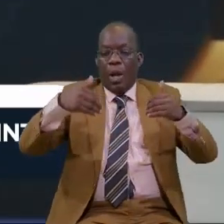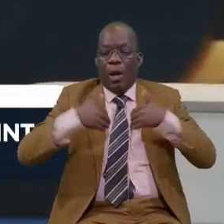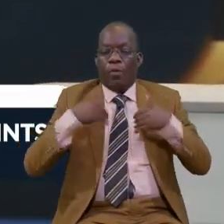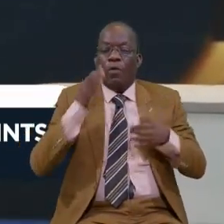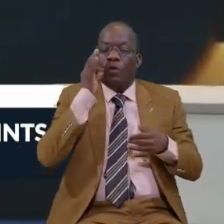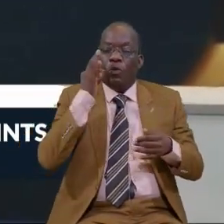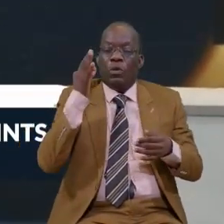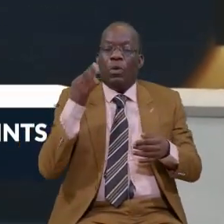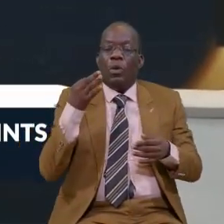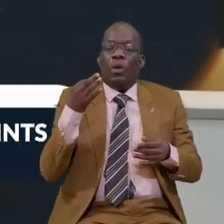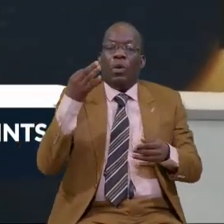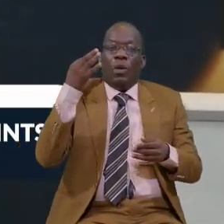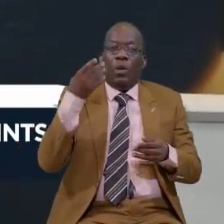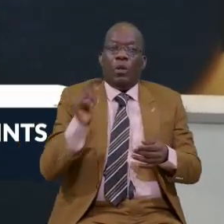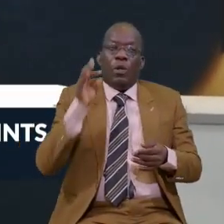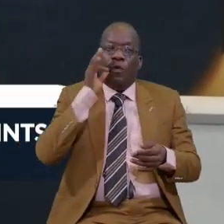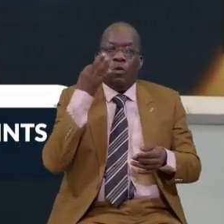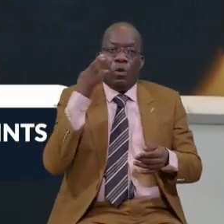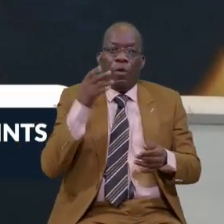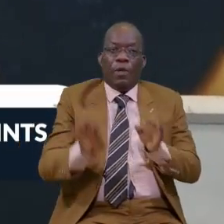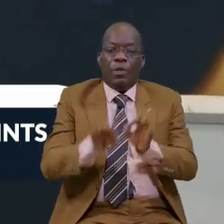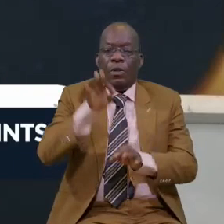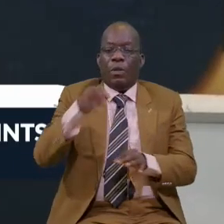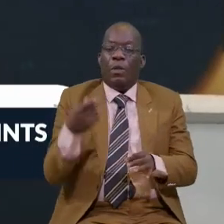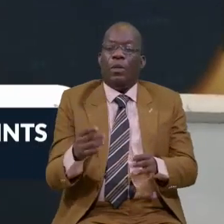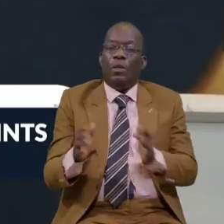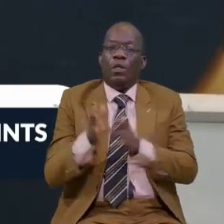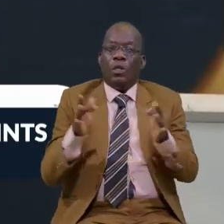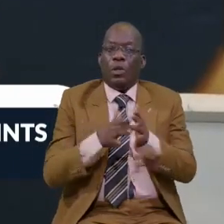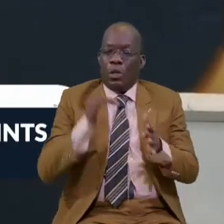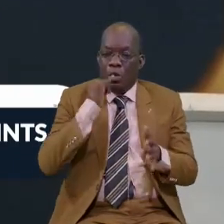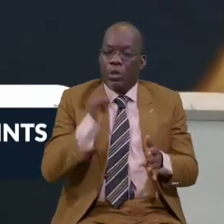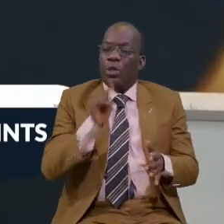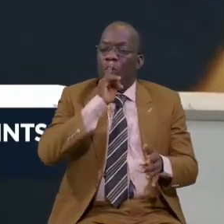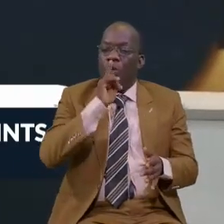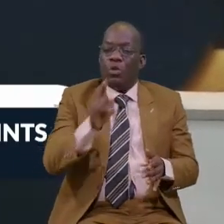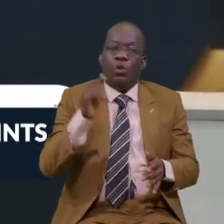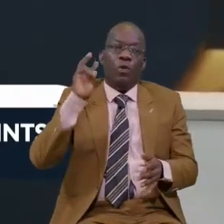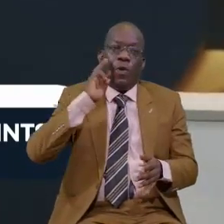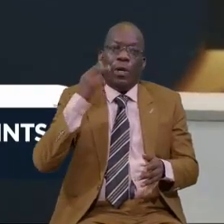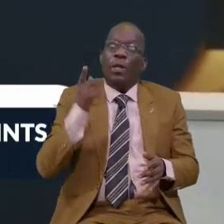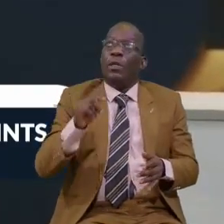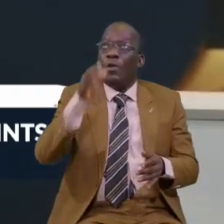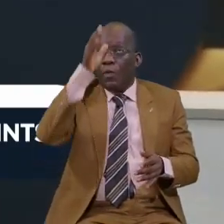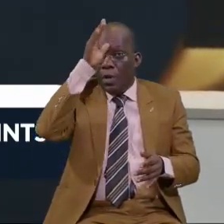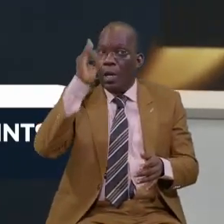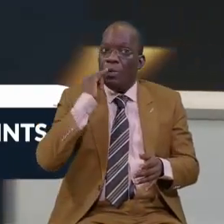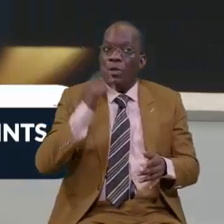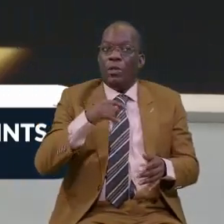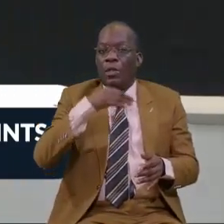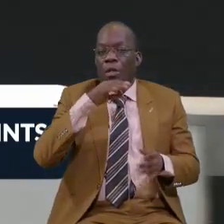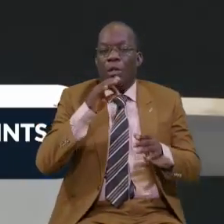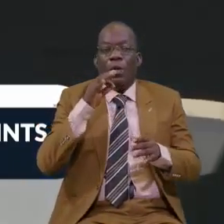Spirit. Is Jesus is the true vine. The Father is the husband man, and every branch in